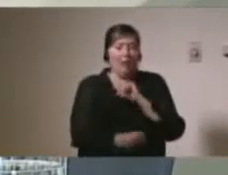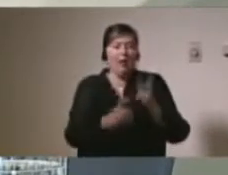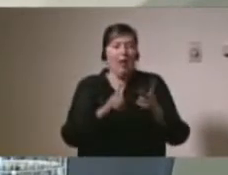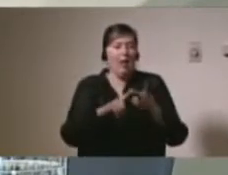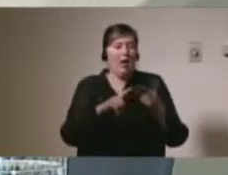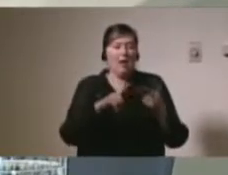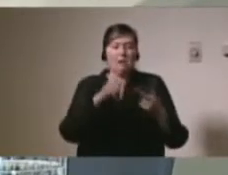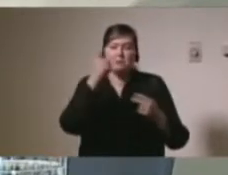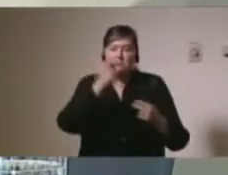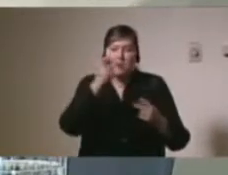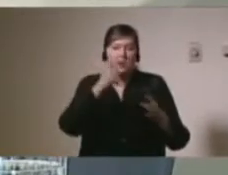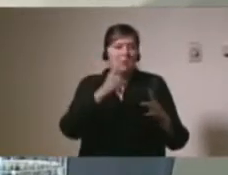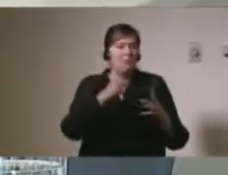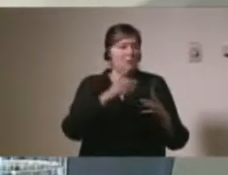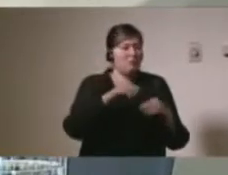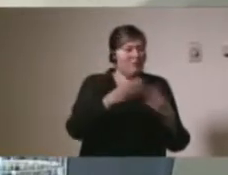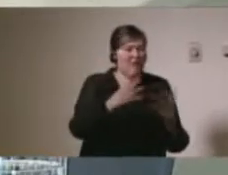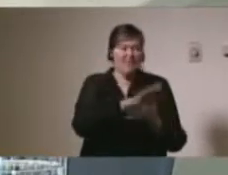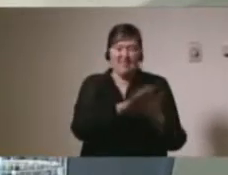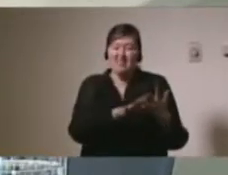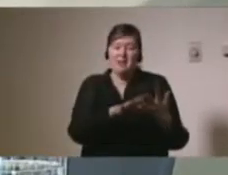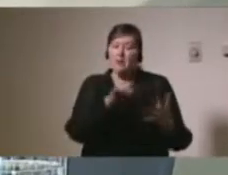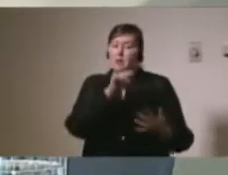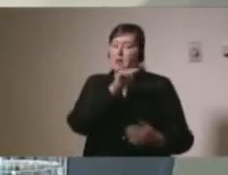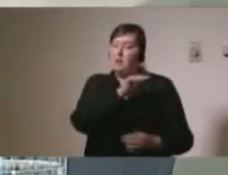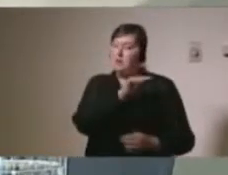assistance and the social service we render,